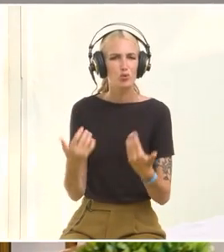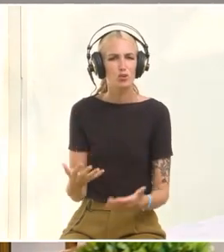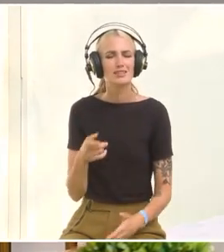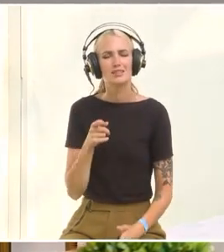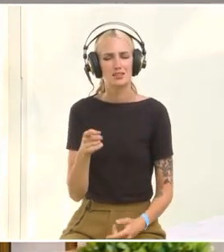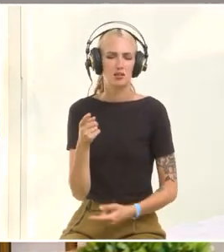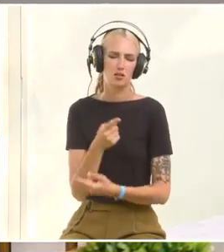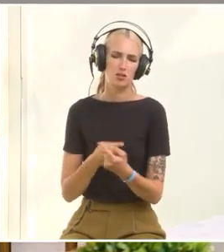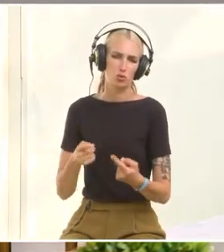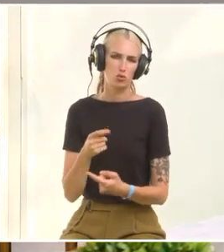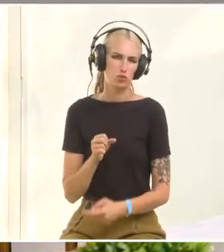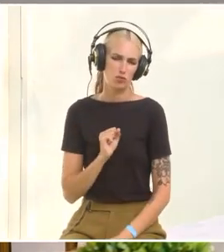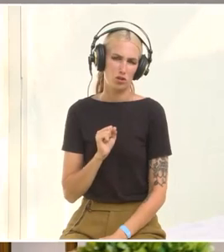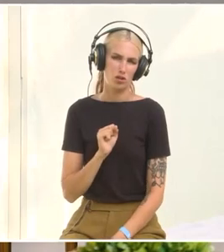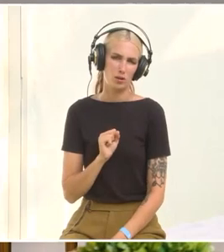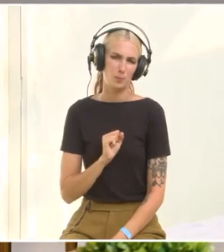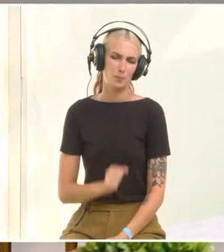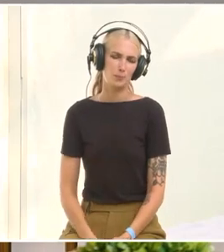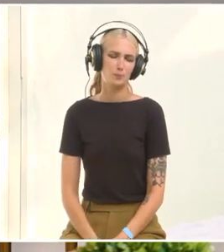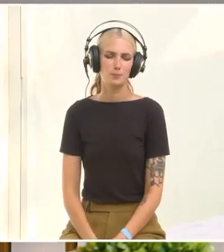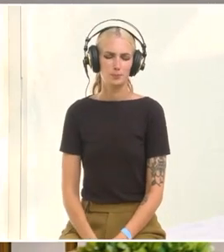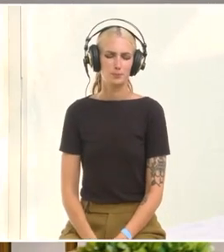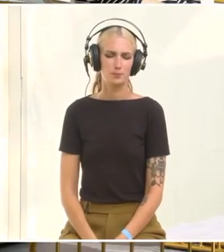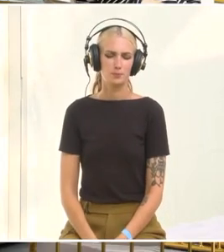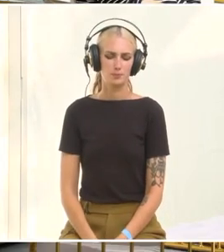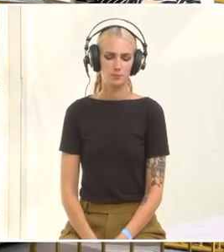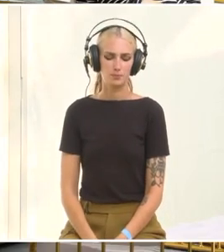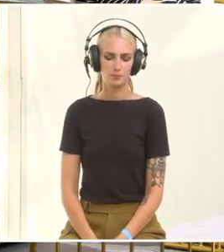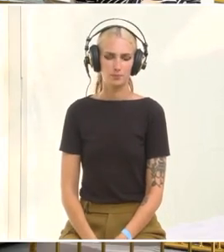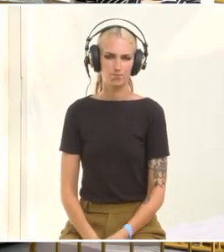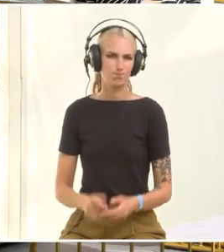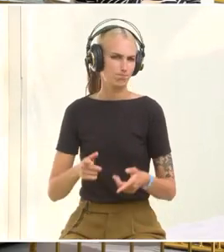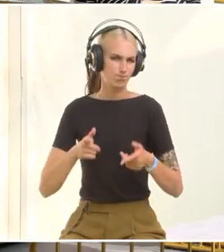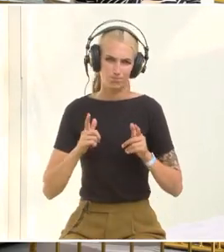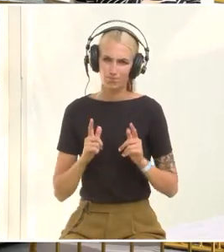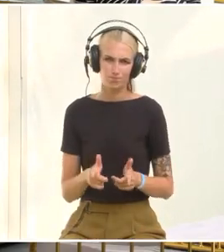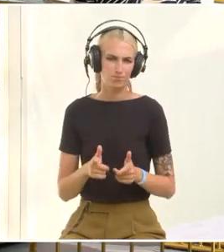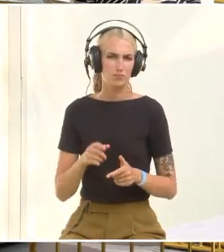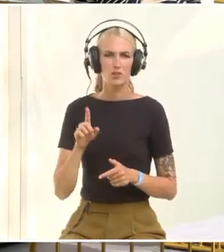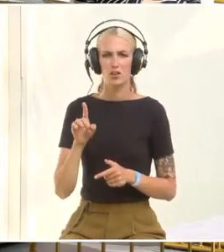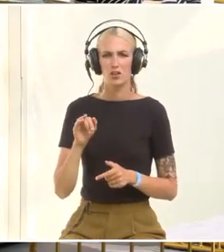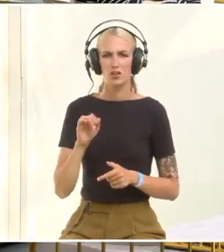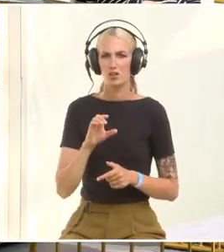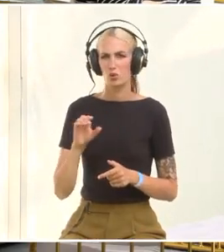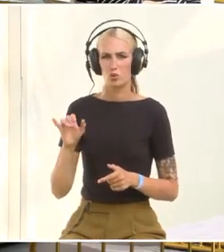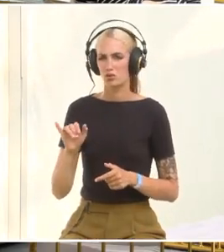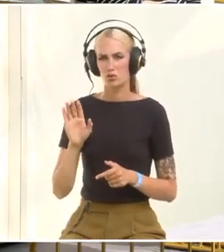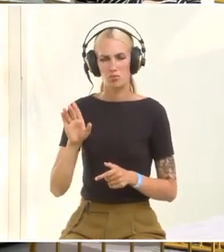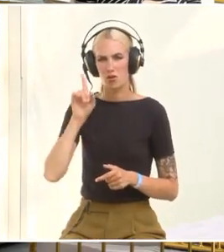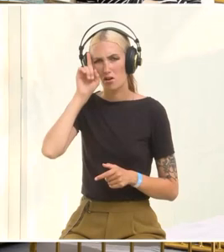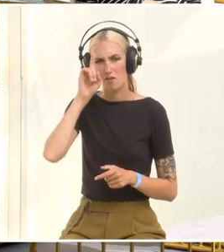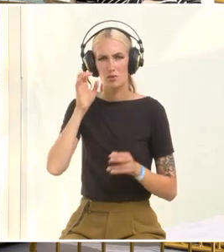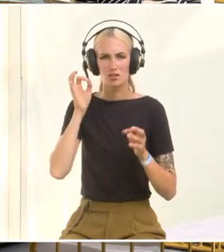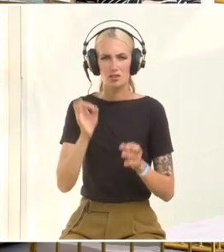discussion, what was influencing me to also think. Yeah, I fully agree, and I think Jussi is absolutely correct that